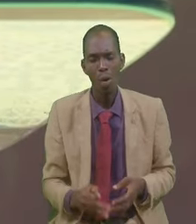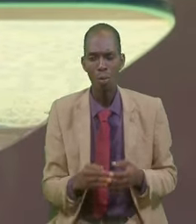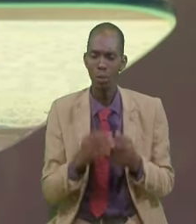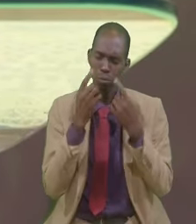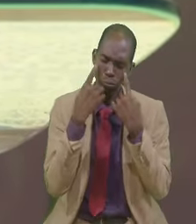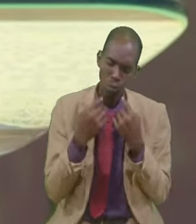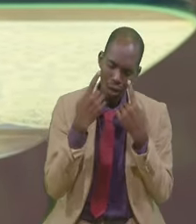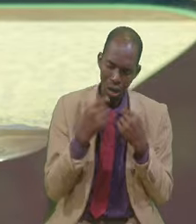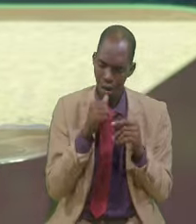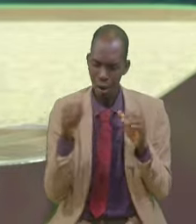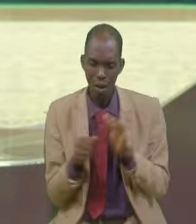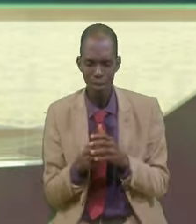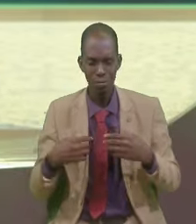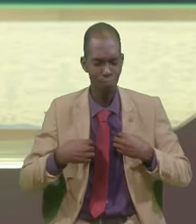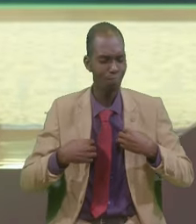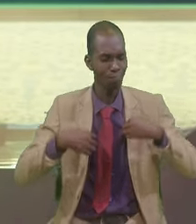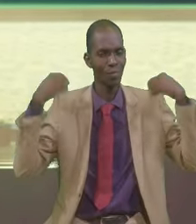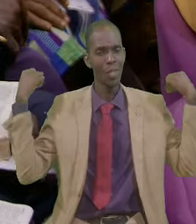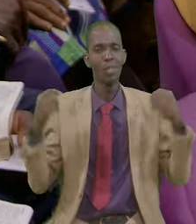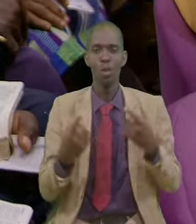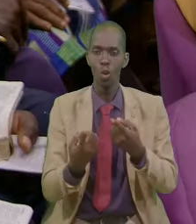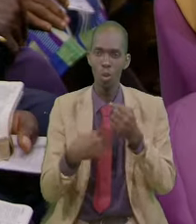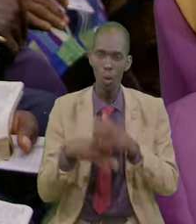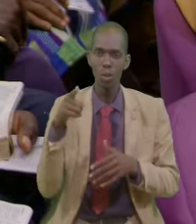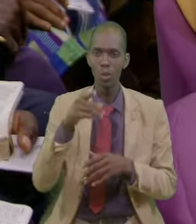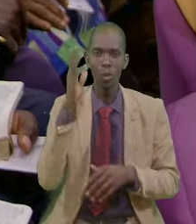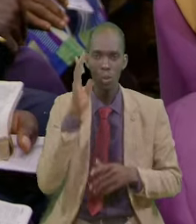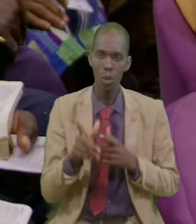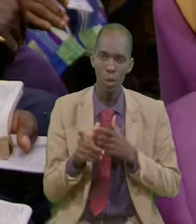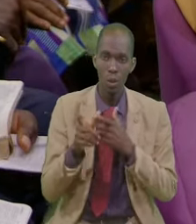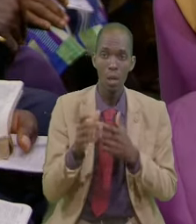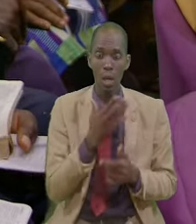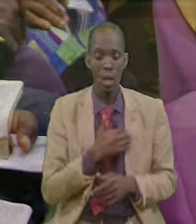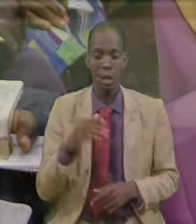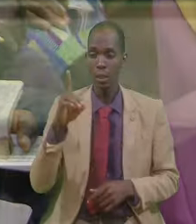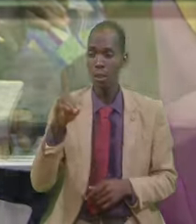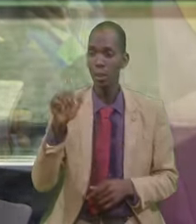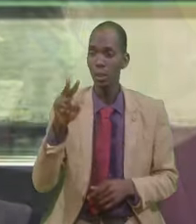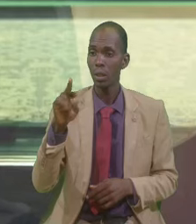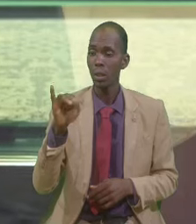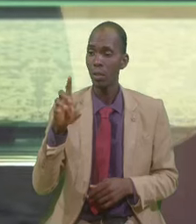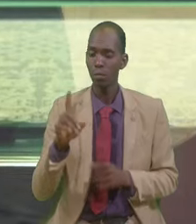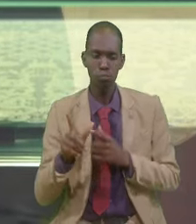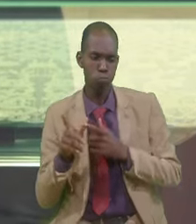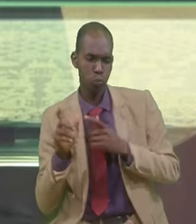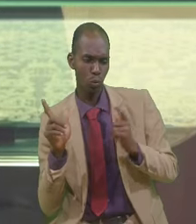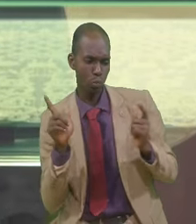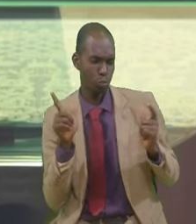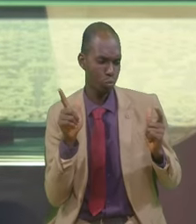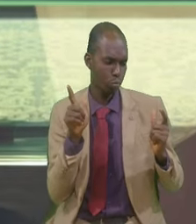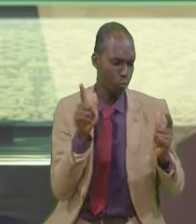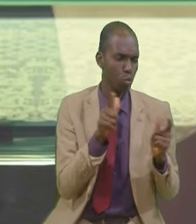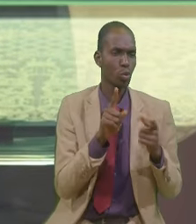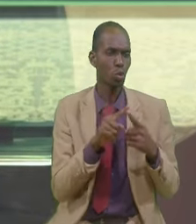yourself. Come out, you will run. And he ran toward the army to meet the Philistine. And